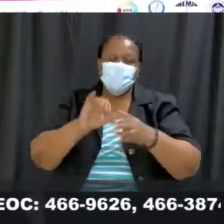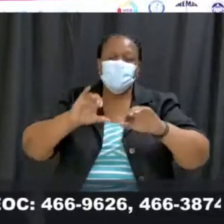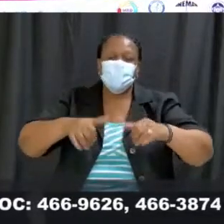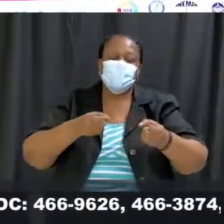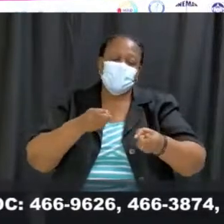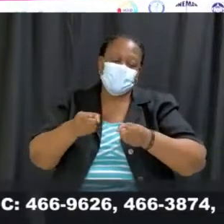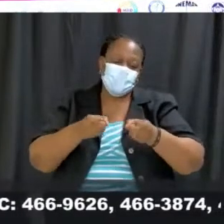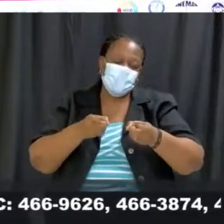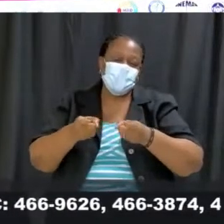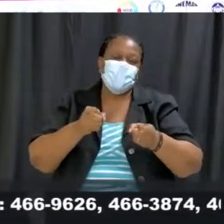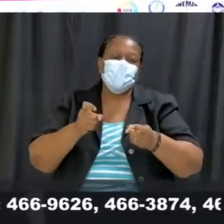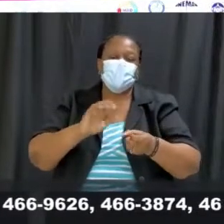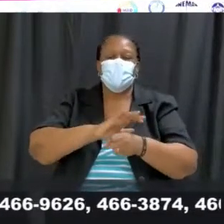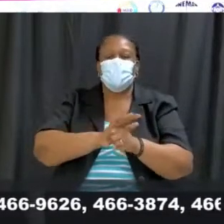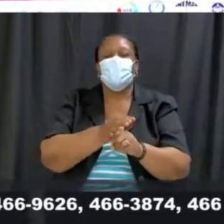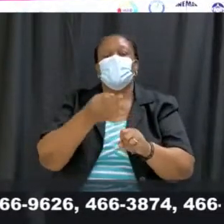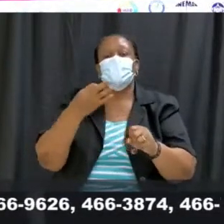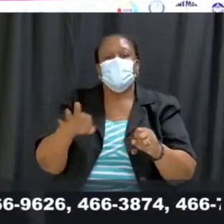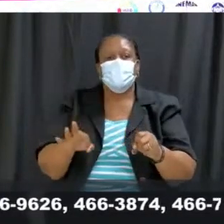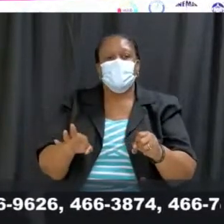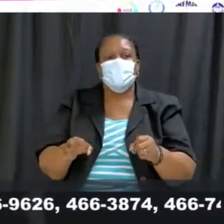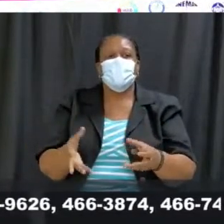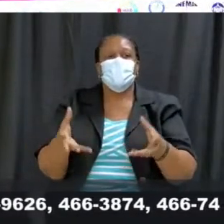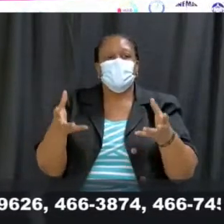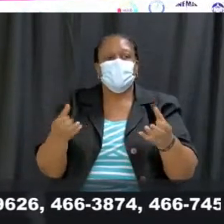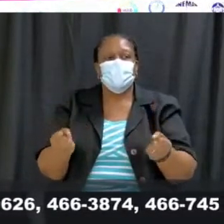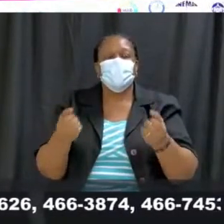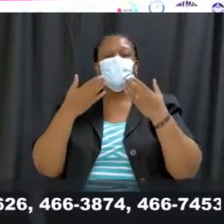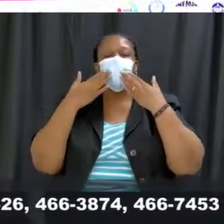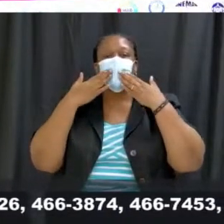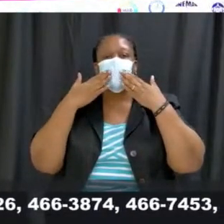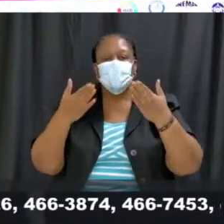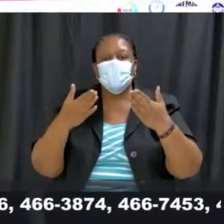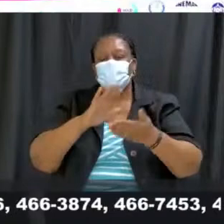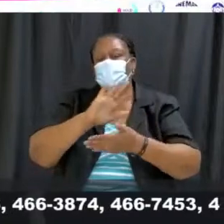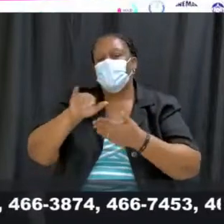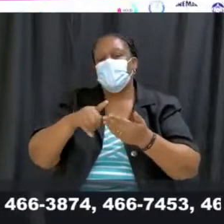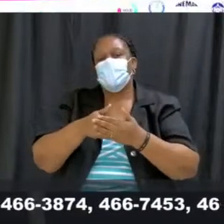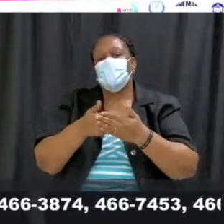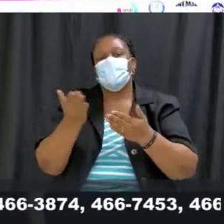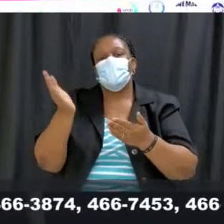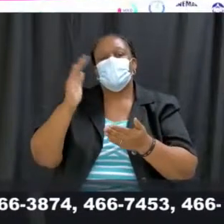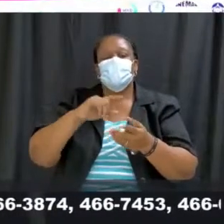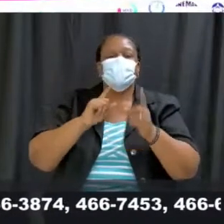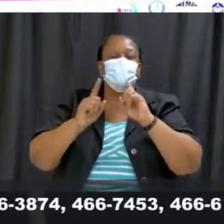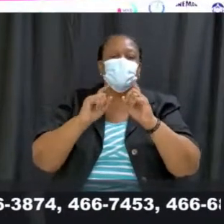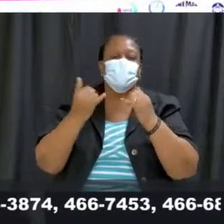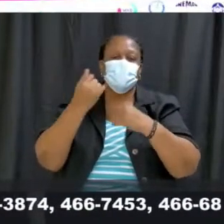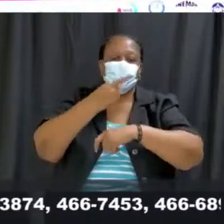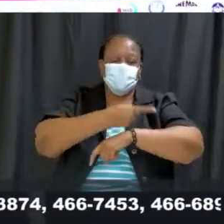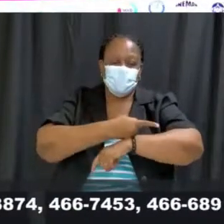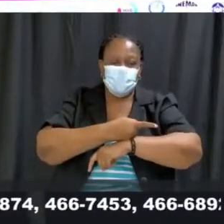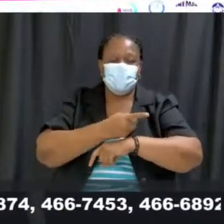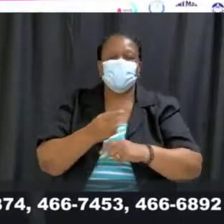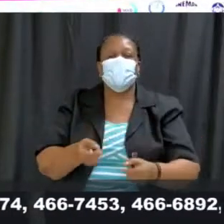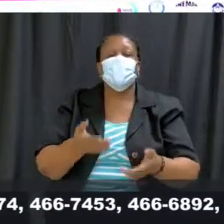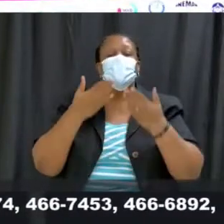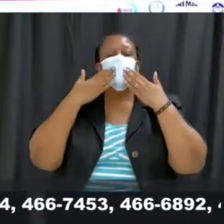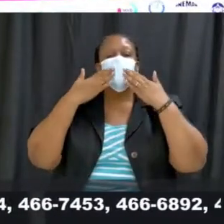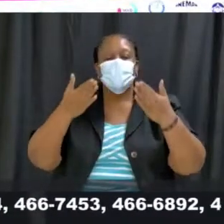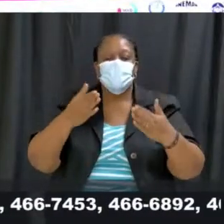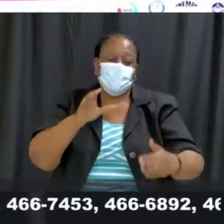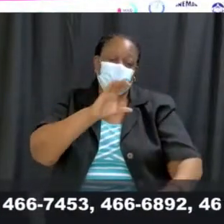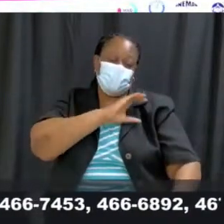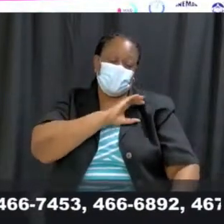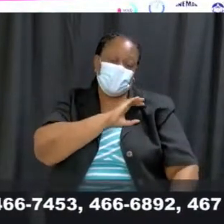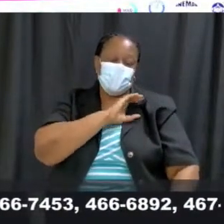the COVID-19 pandemic. I want to thank Superintendent Cromwell Henry for his dedication to